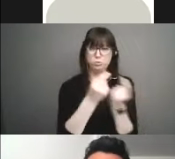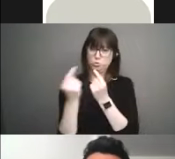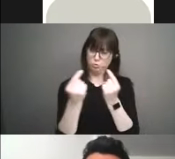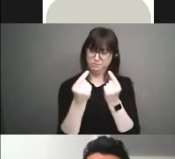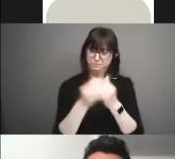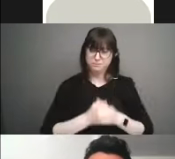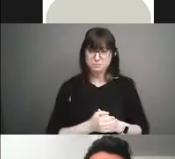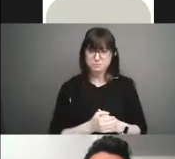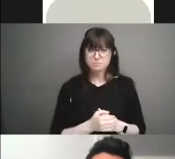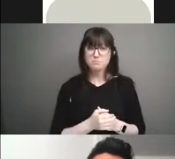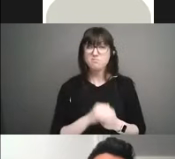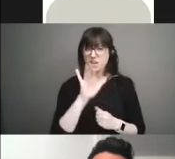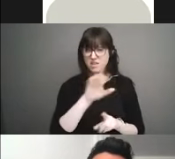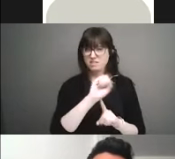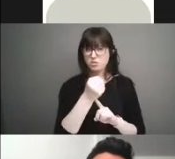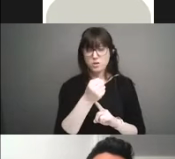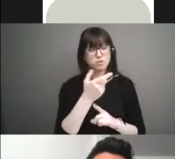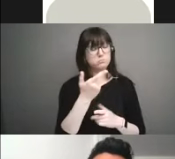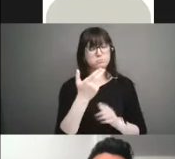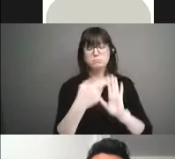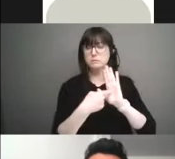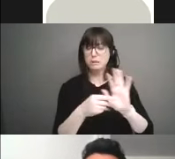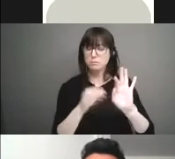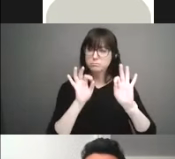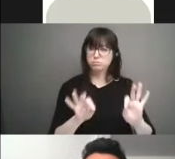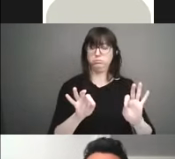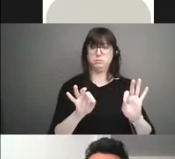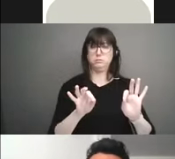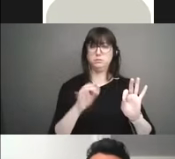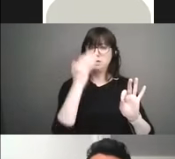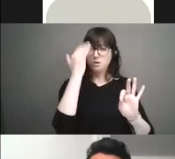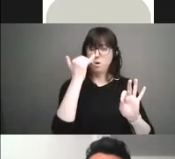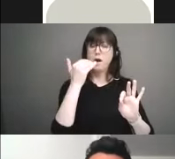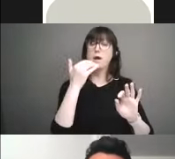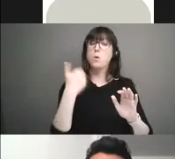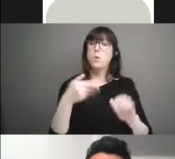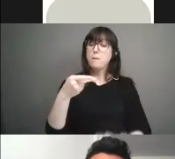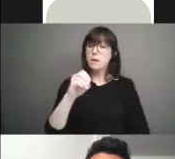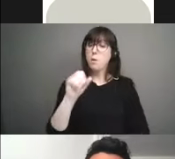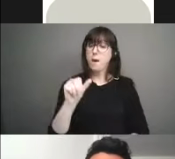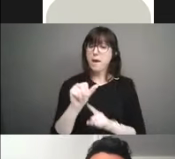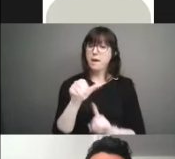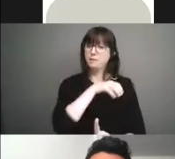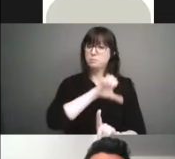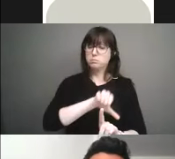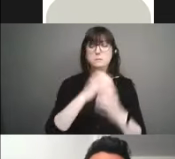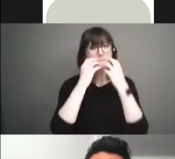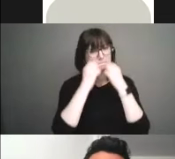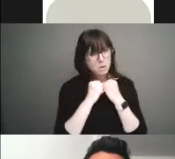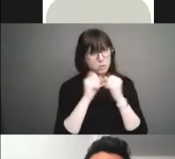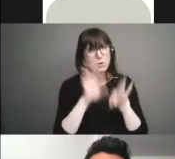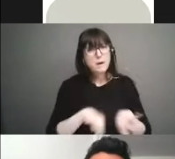This McMaster case is a perfect example of why, while the power of attorney can be a very valuable